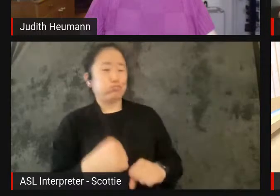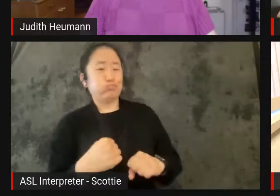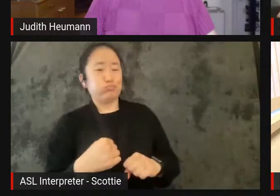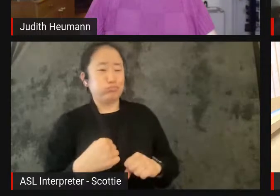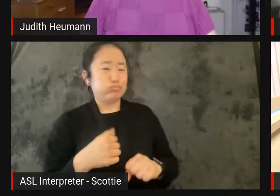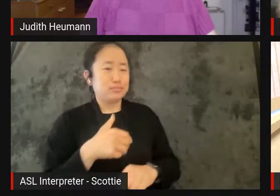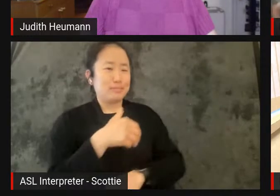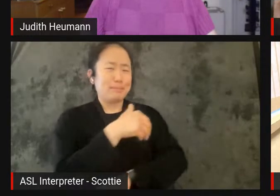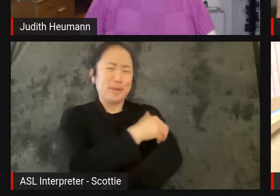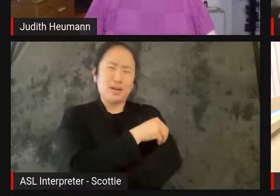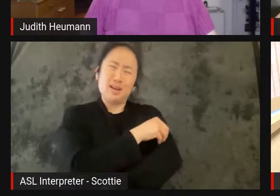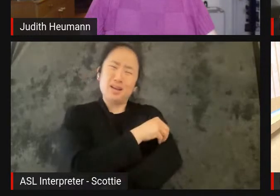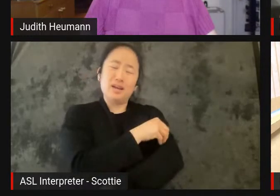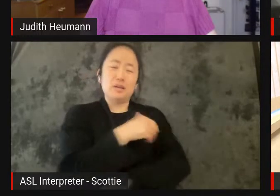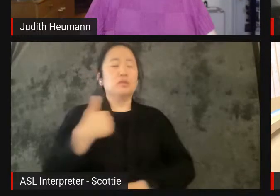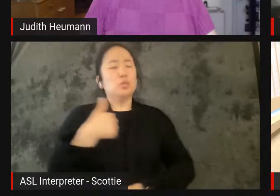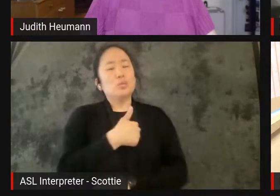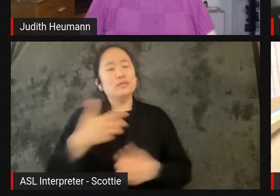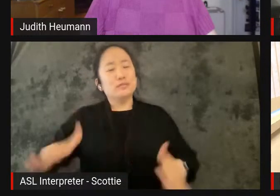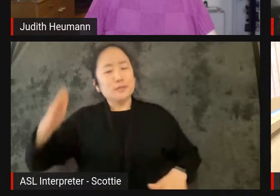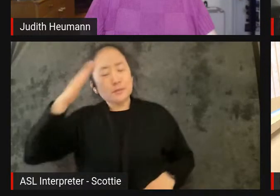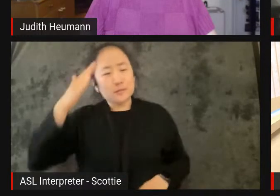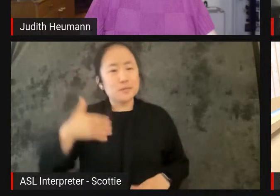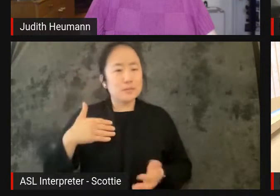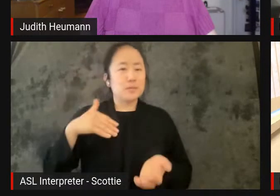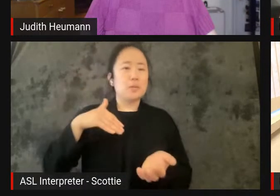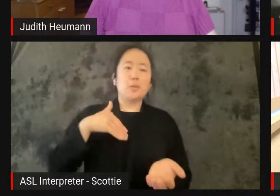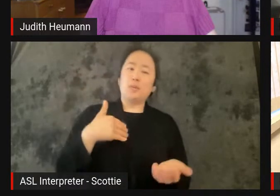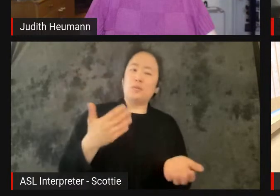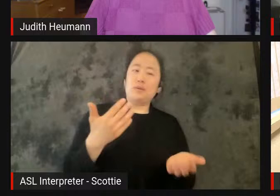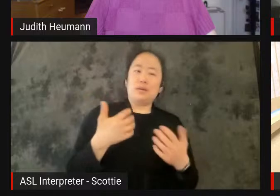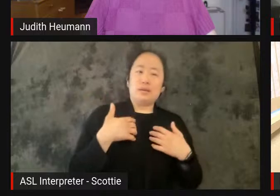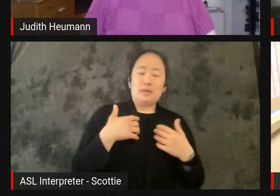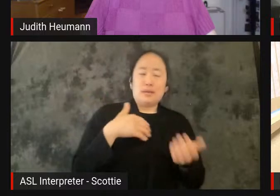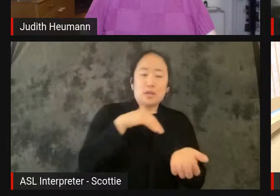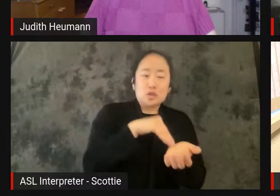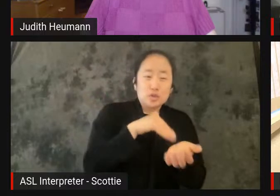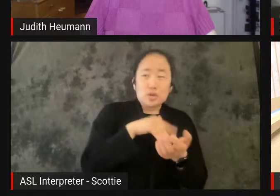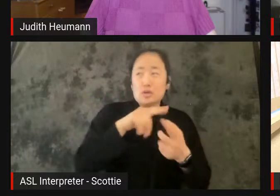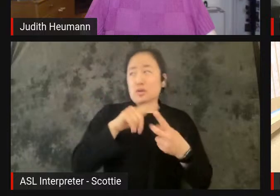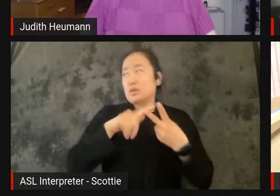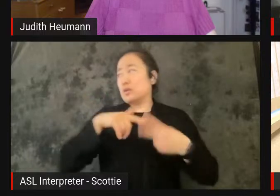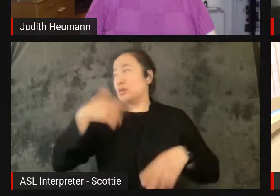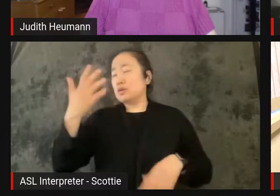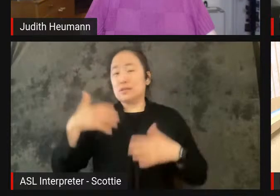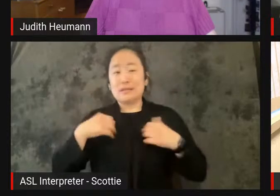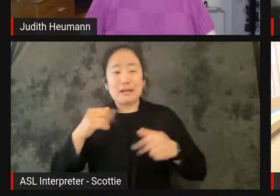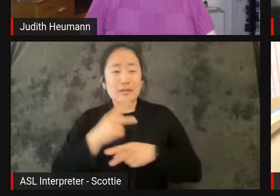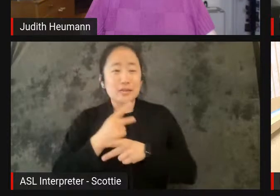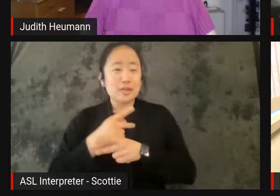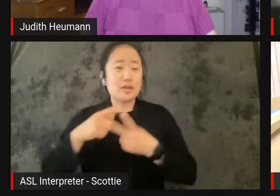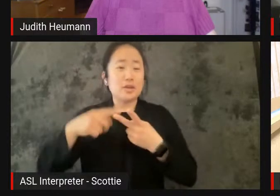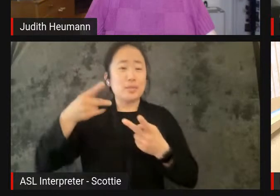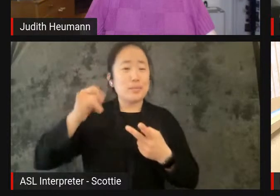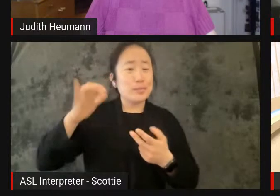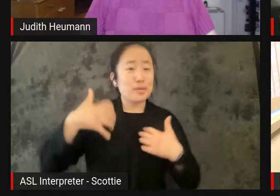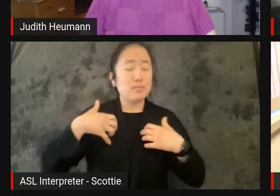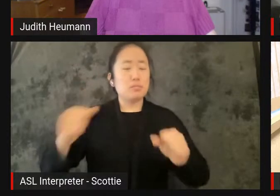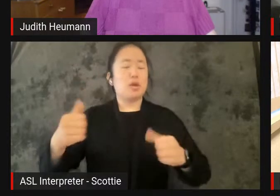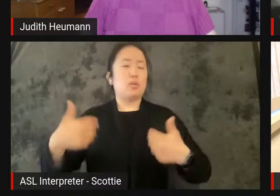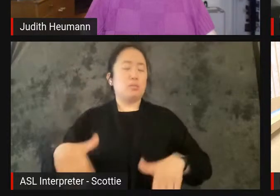medical profession and the public health profession have a lot of power, positional power in our society. And so